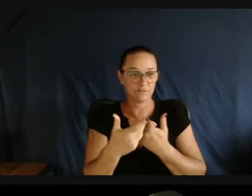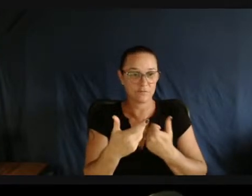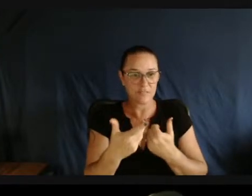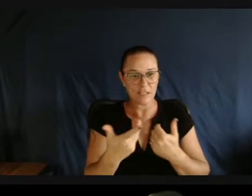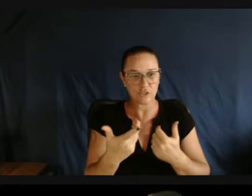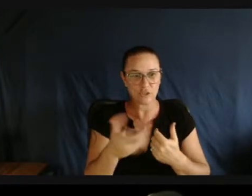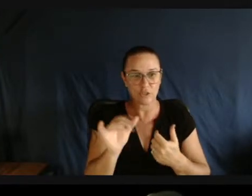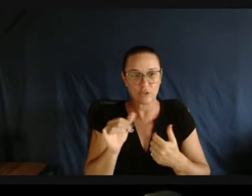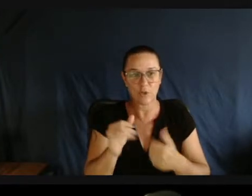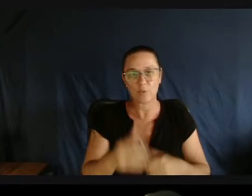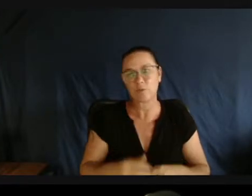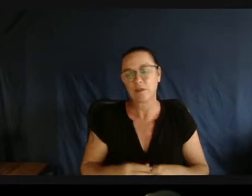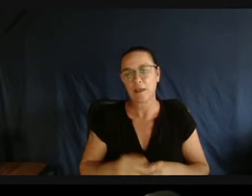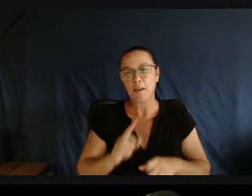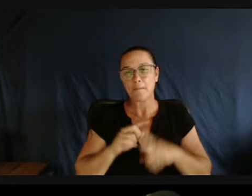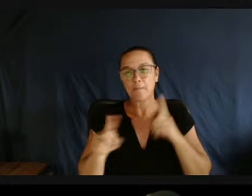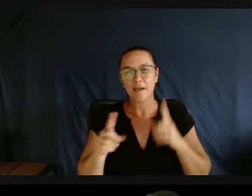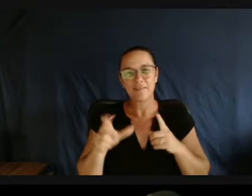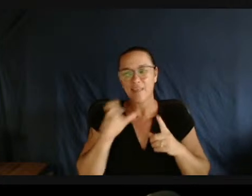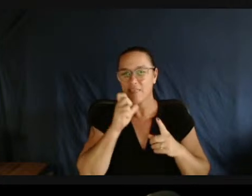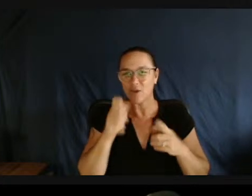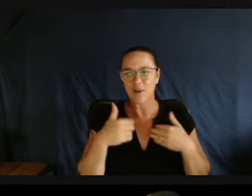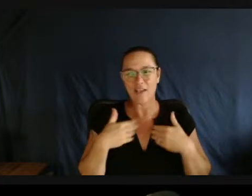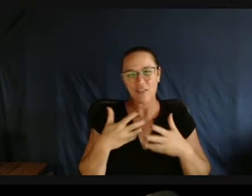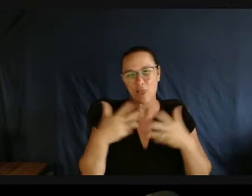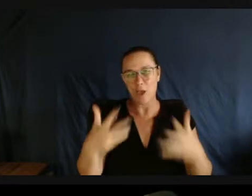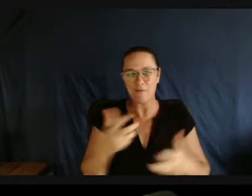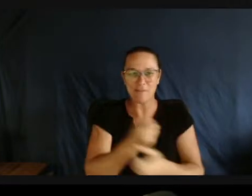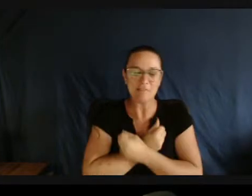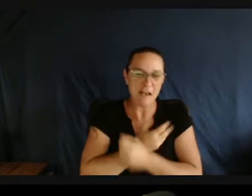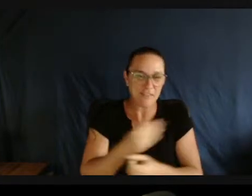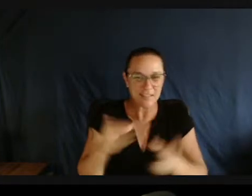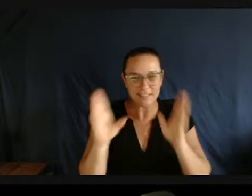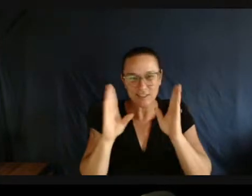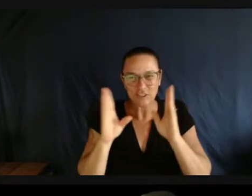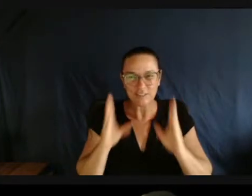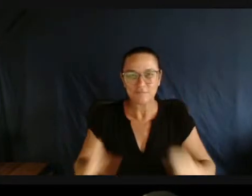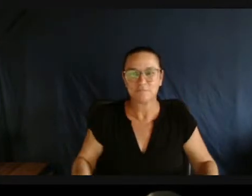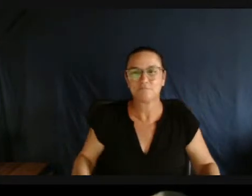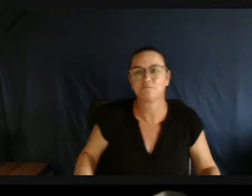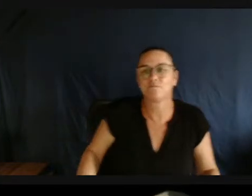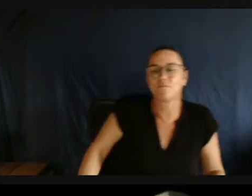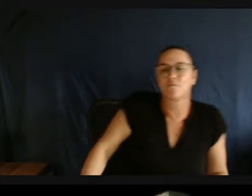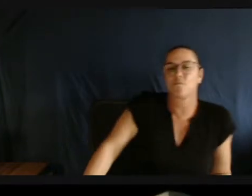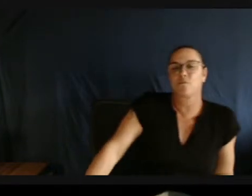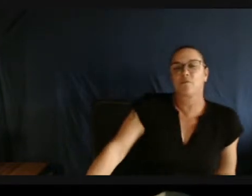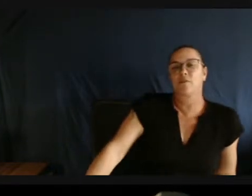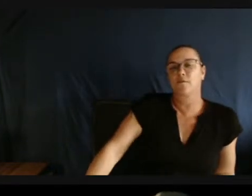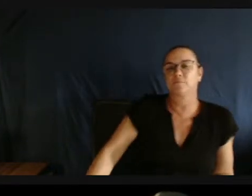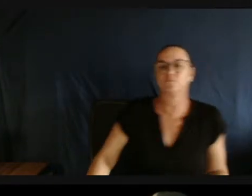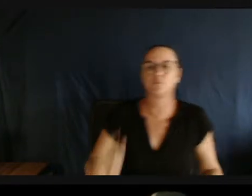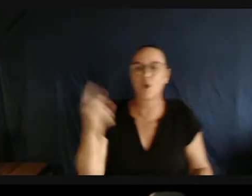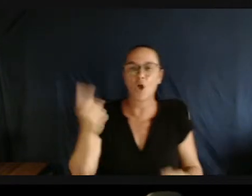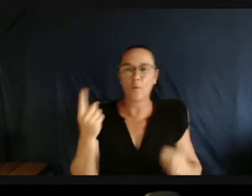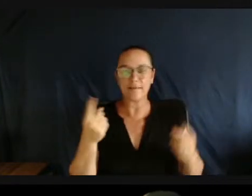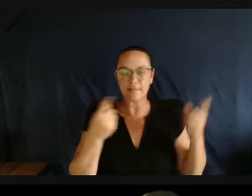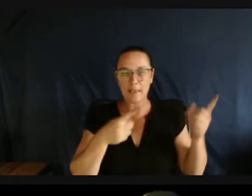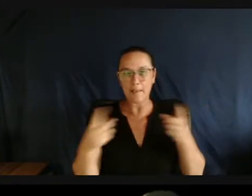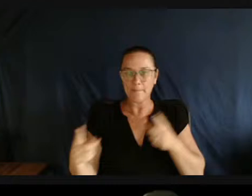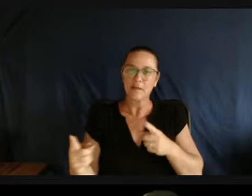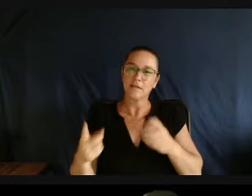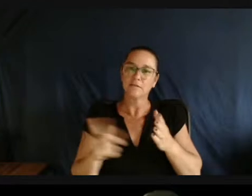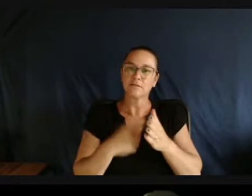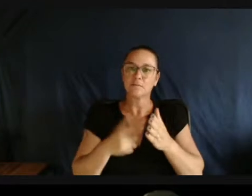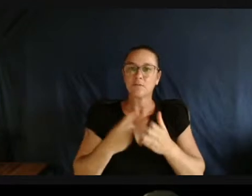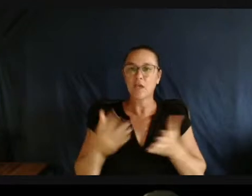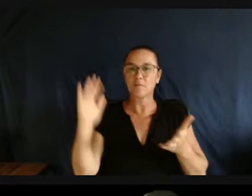So they get the least amount of love and attention usually, but they are always happening, sometimes smaller,